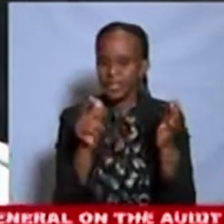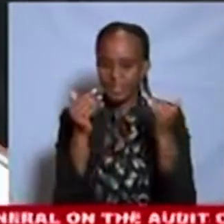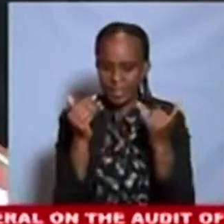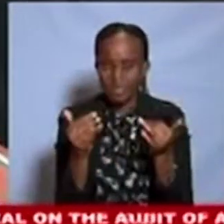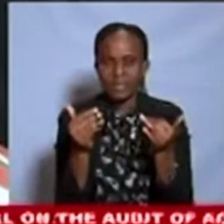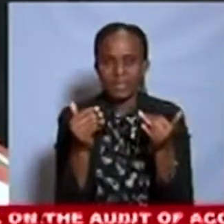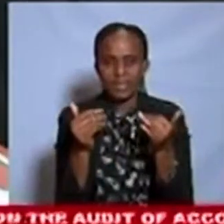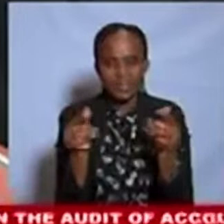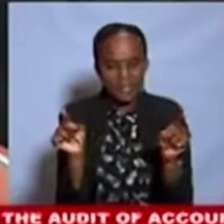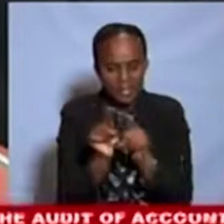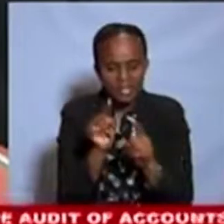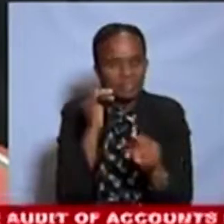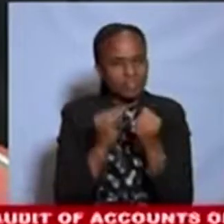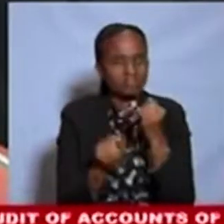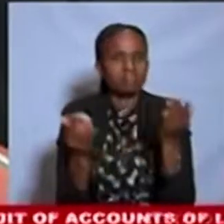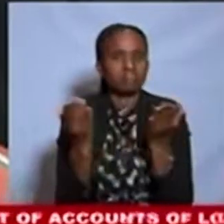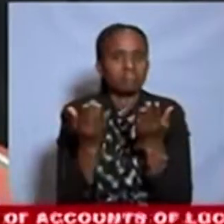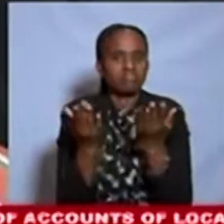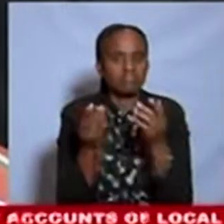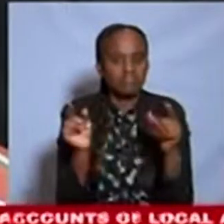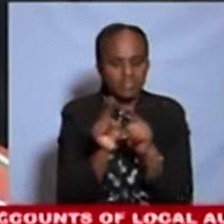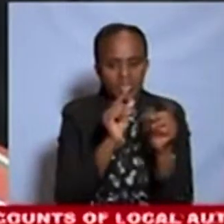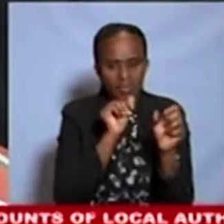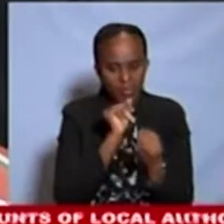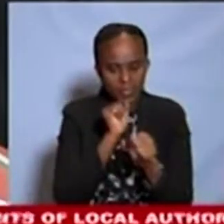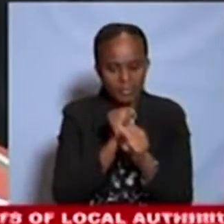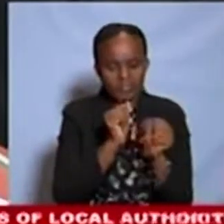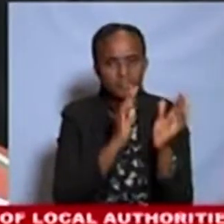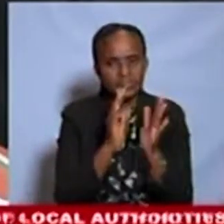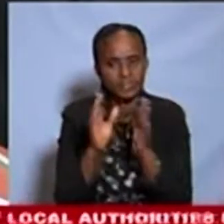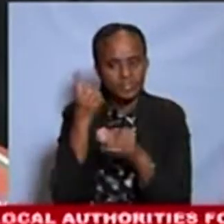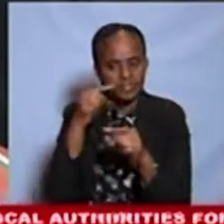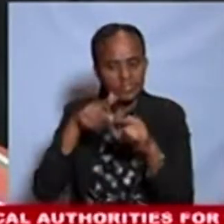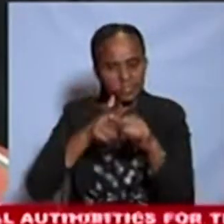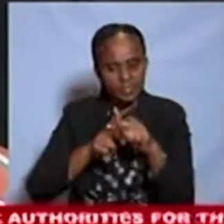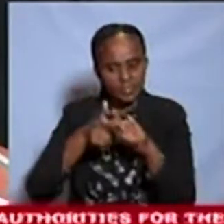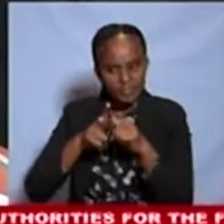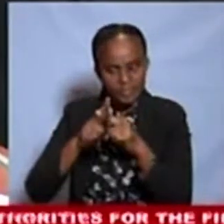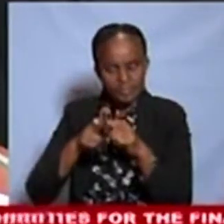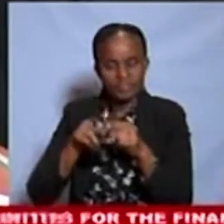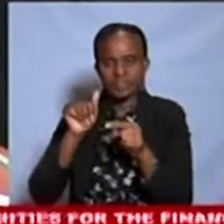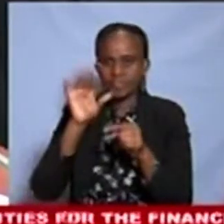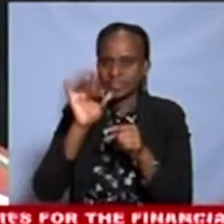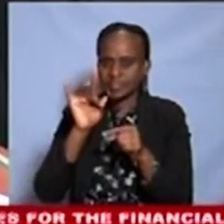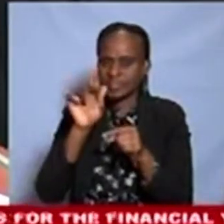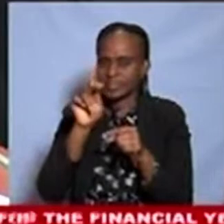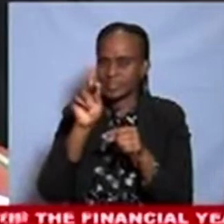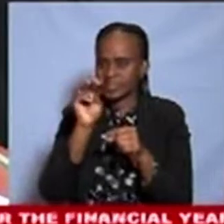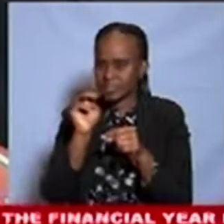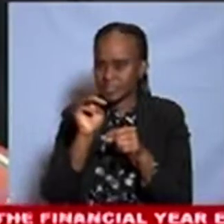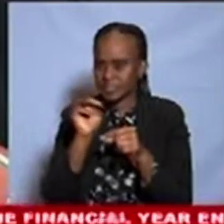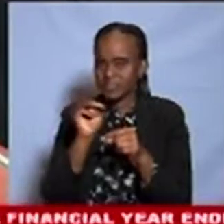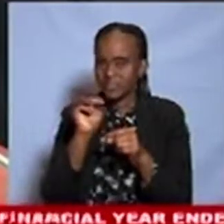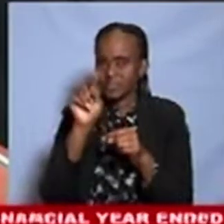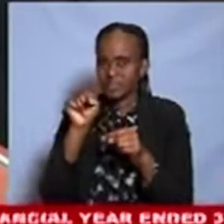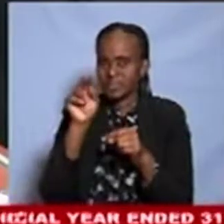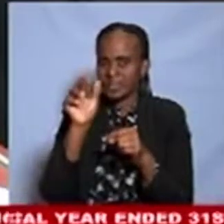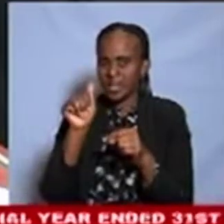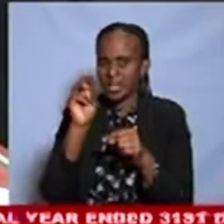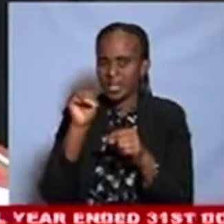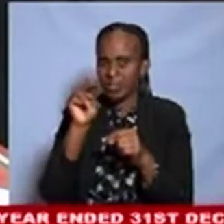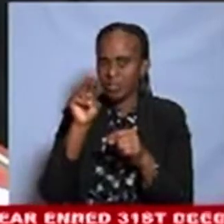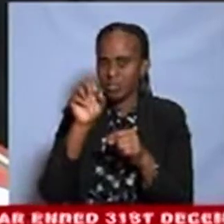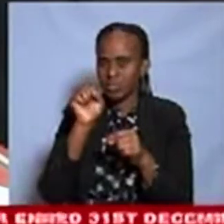being incomplete. The scope of works for the rehabilitation of 18 kilometers of Namsonde Mara Road was